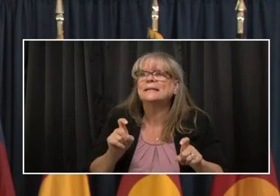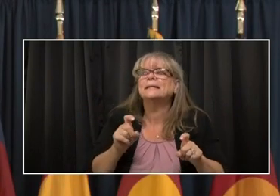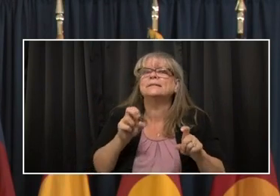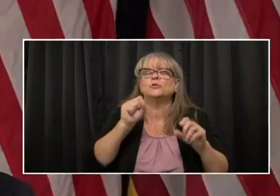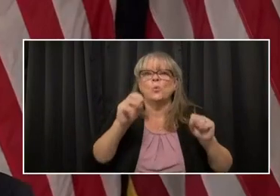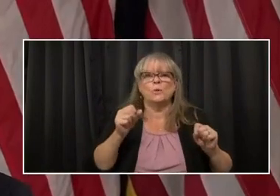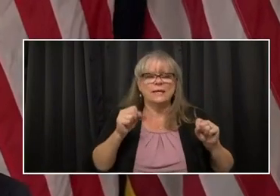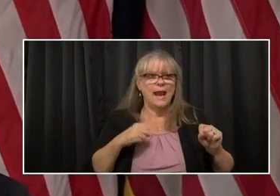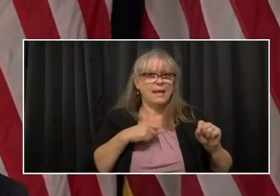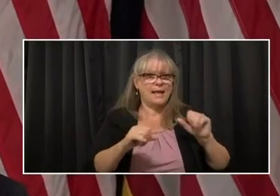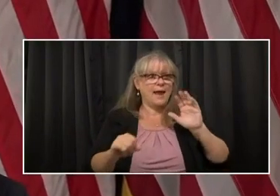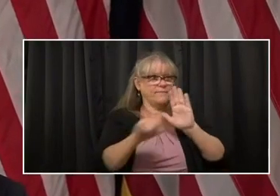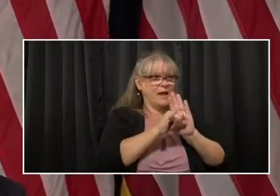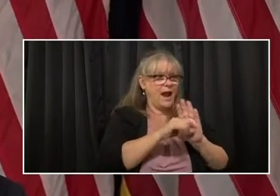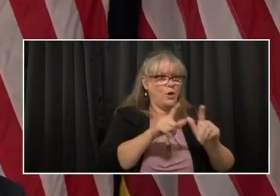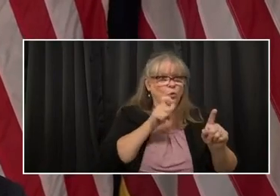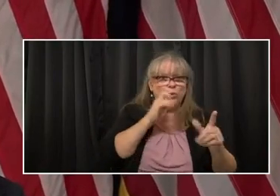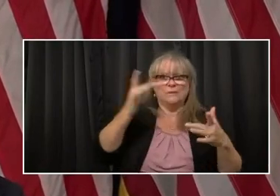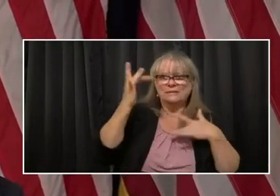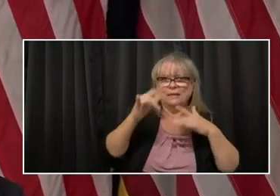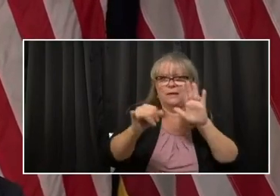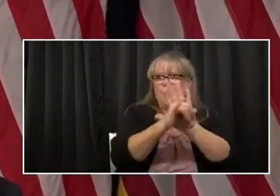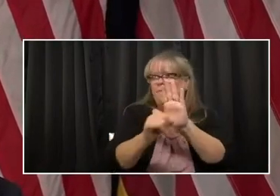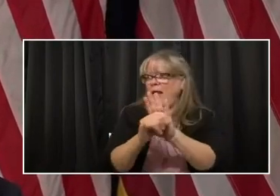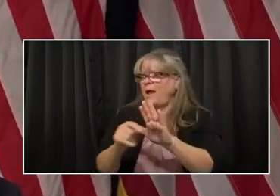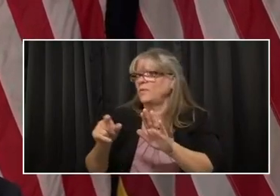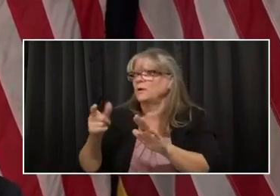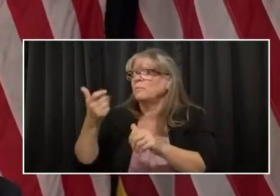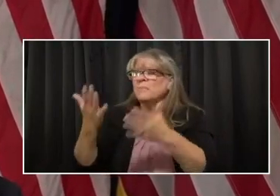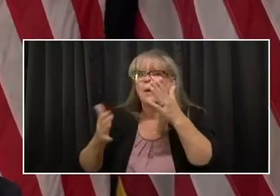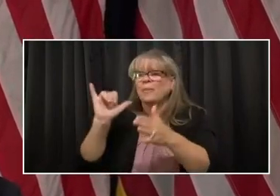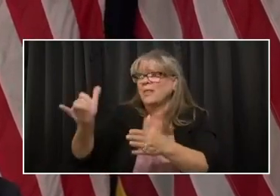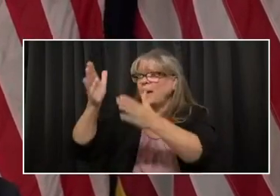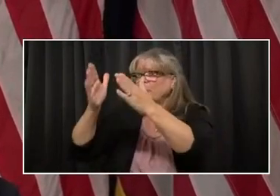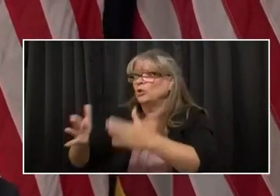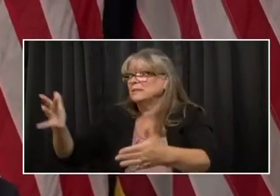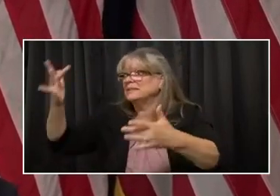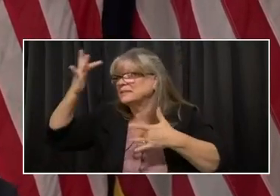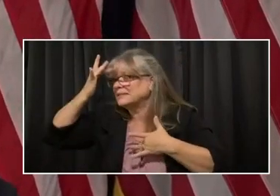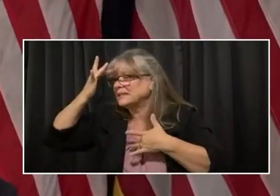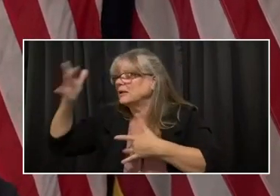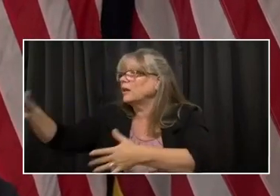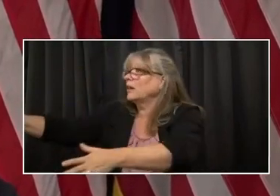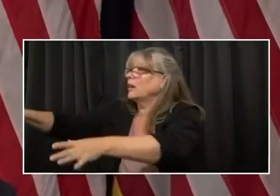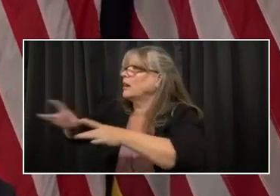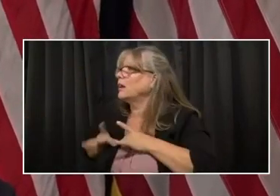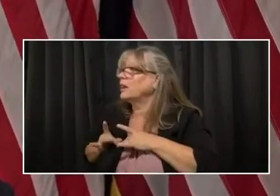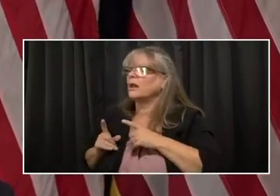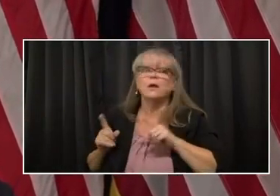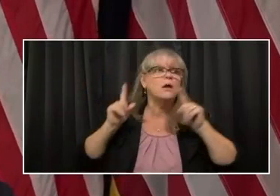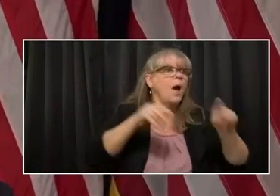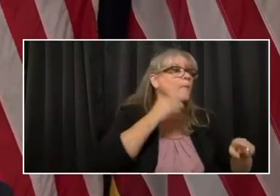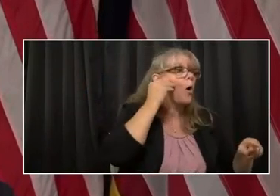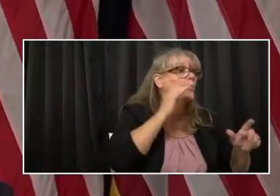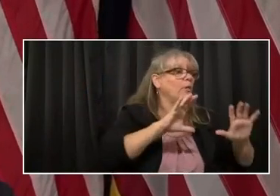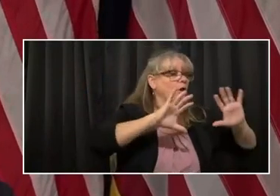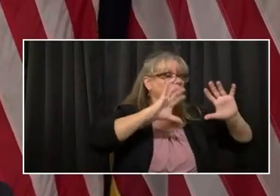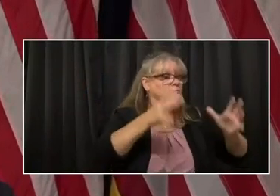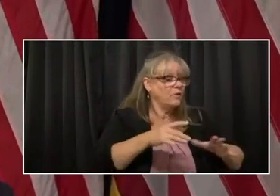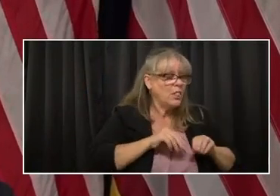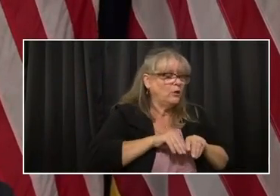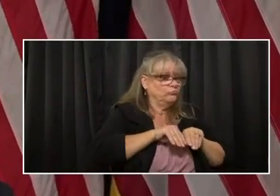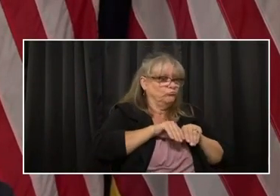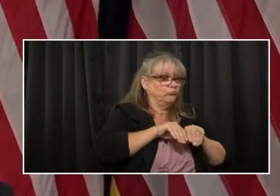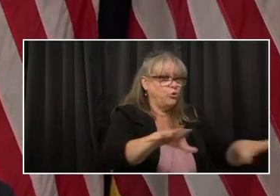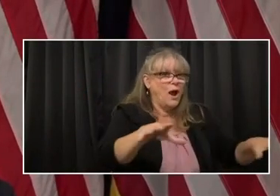member of the households who, you know, went to work and might have got it at work, and if you identify it early, it won't spread to grandma and aunt and uncle and the kids